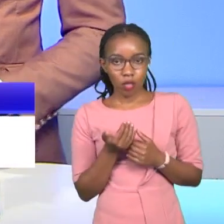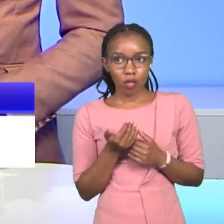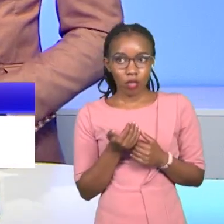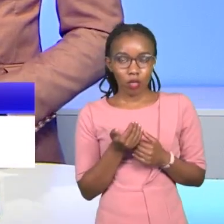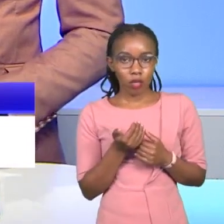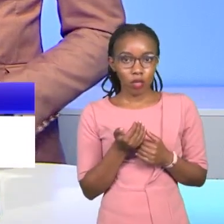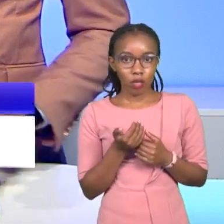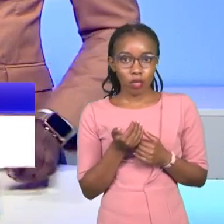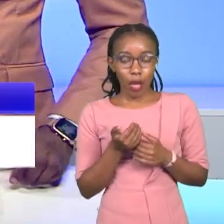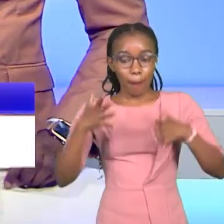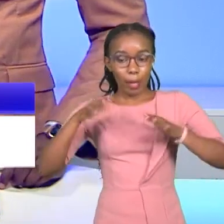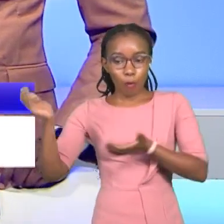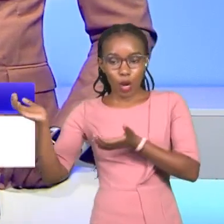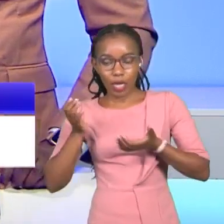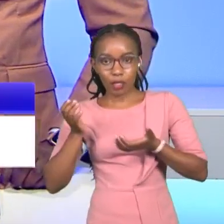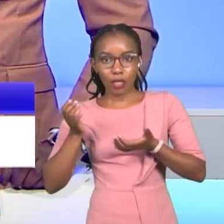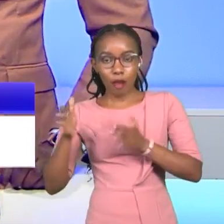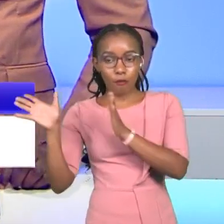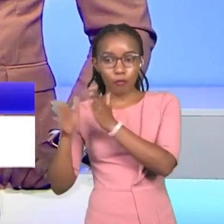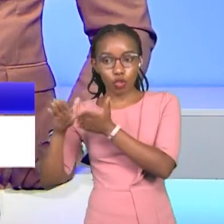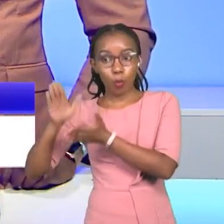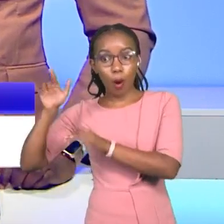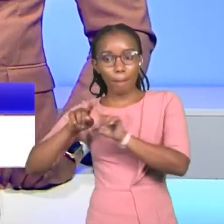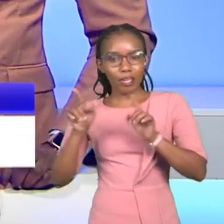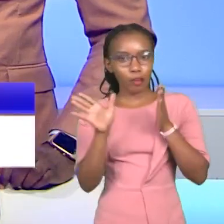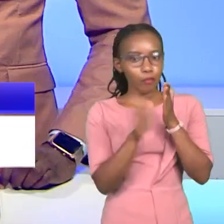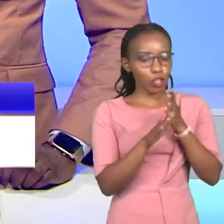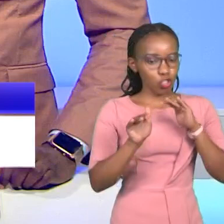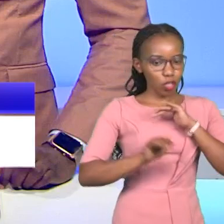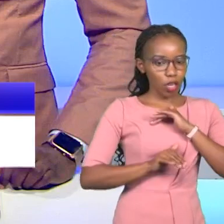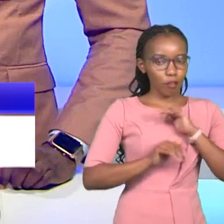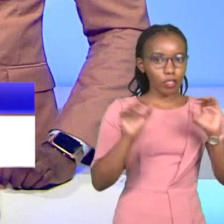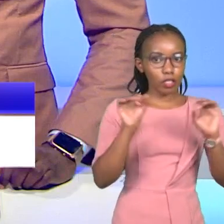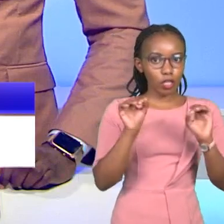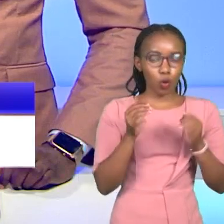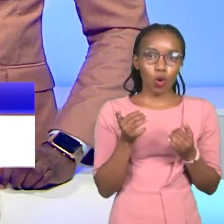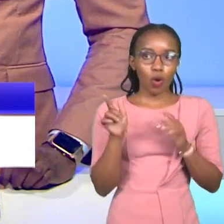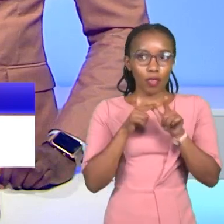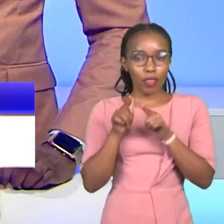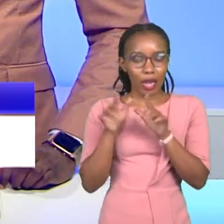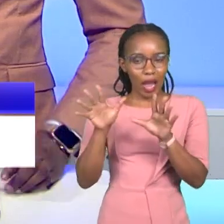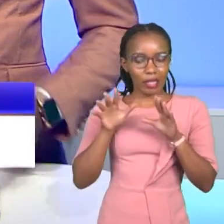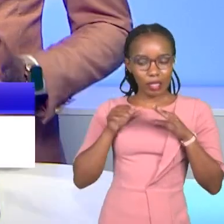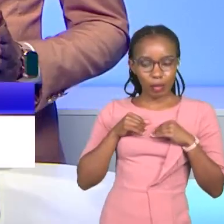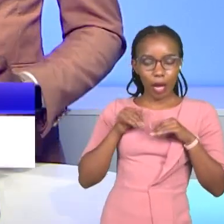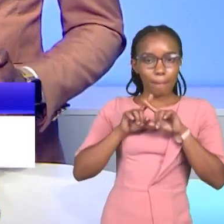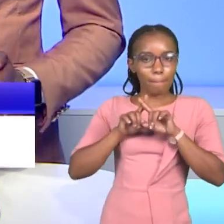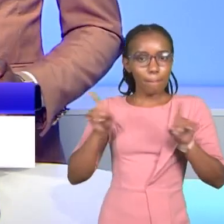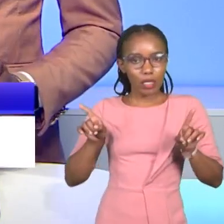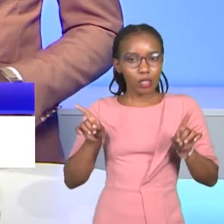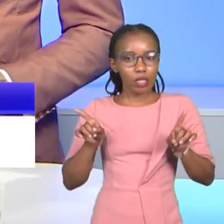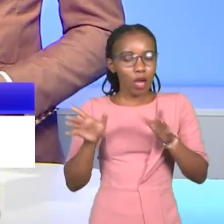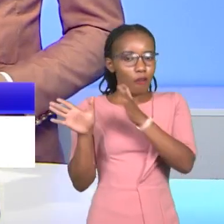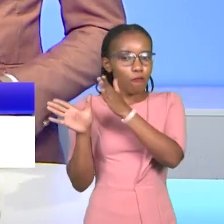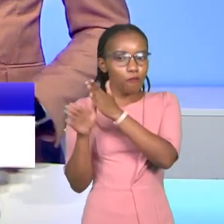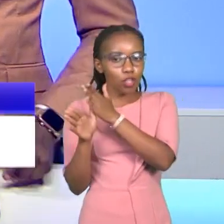is higher than supply from natural water bodies, commercial fish farming is being slowly embraced. But what exactly